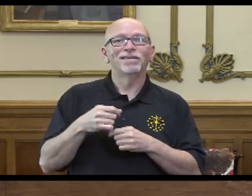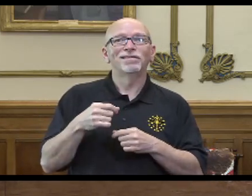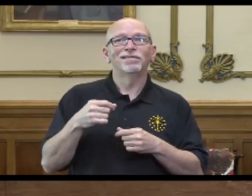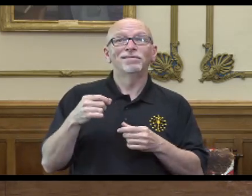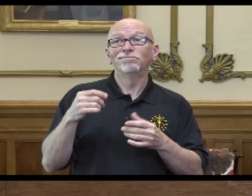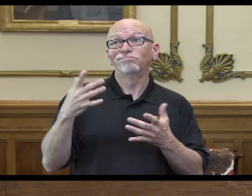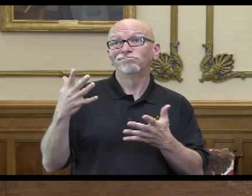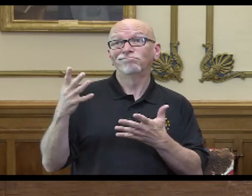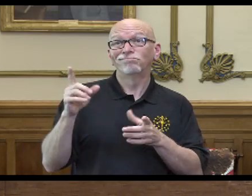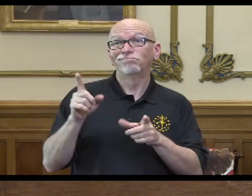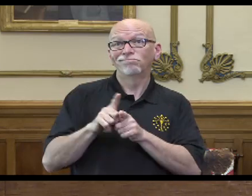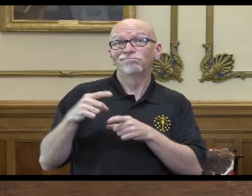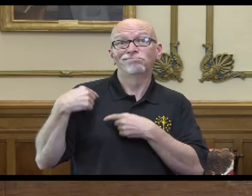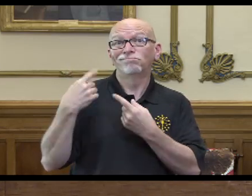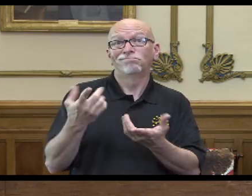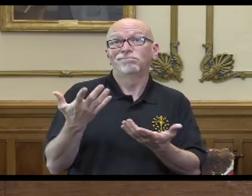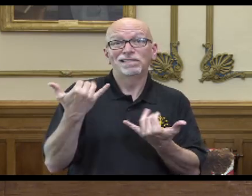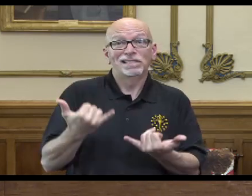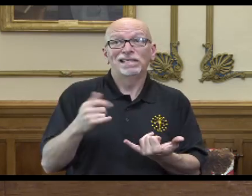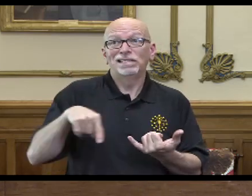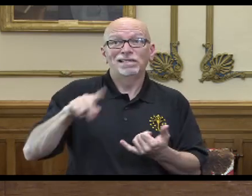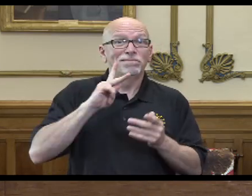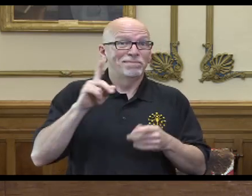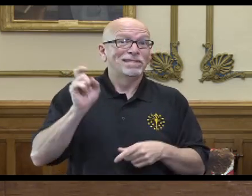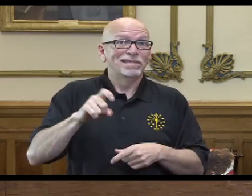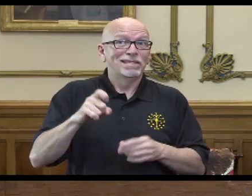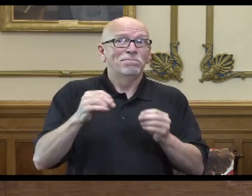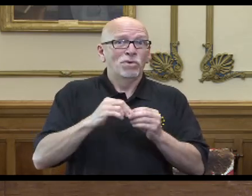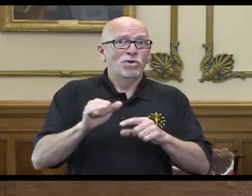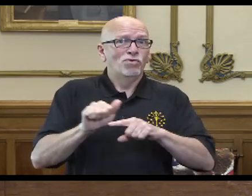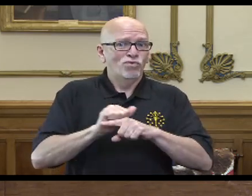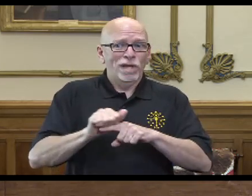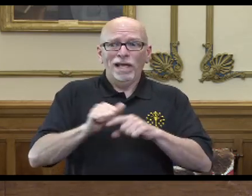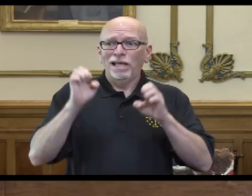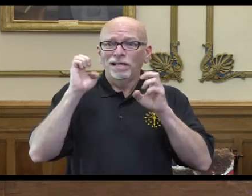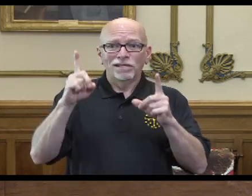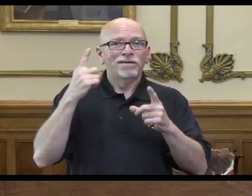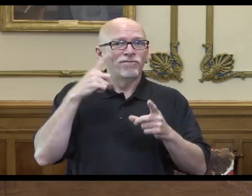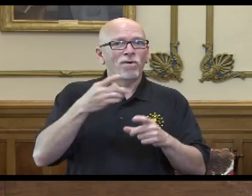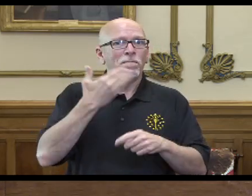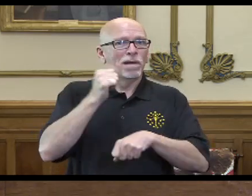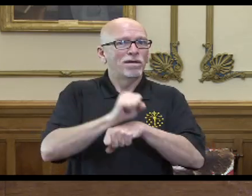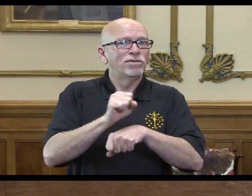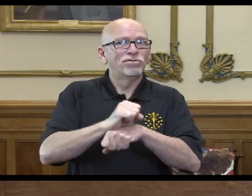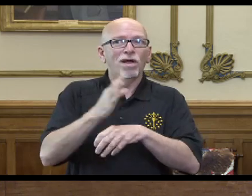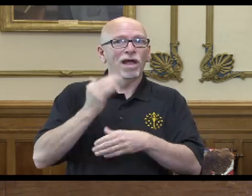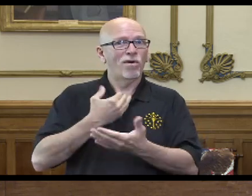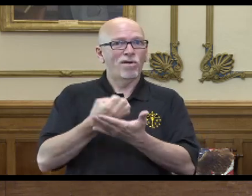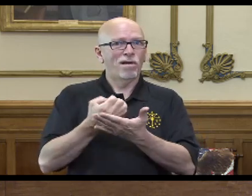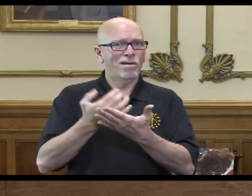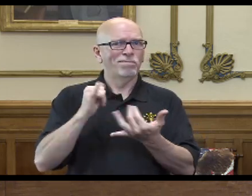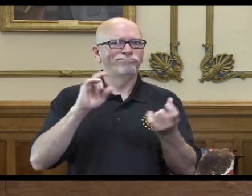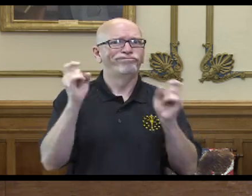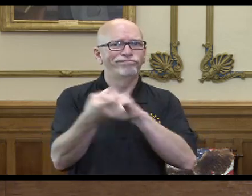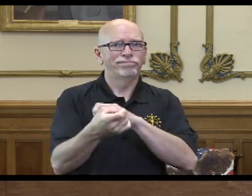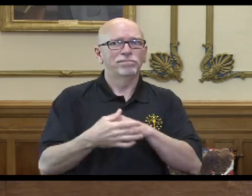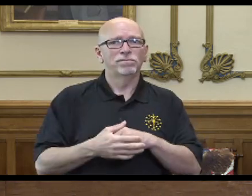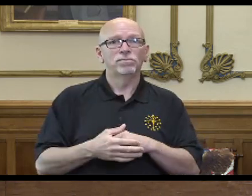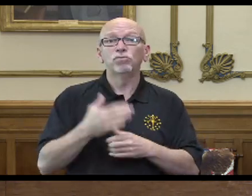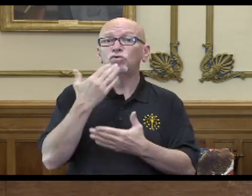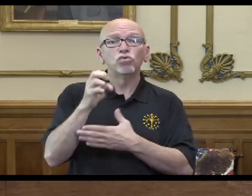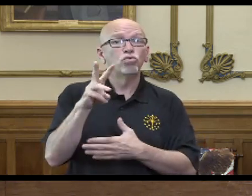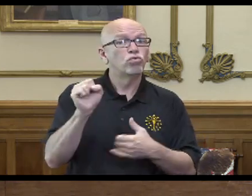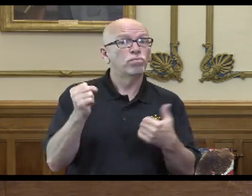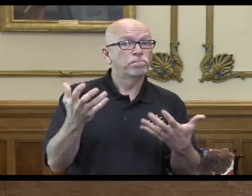ever, Hoosiers need education and training to actually provide a good job in a changing economy. The good news is